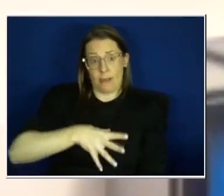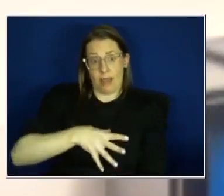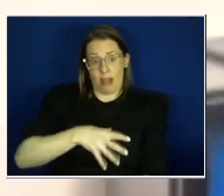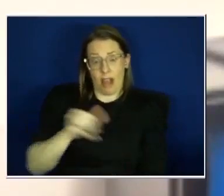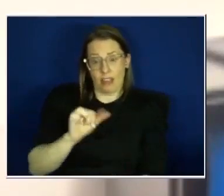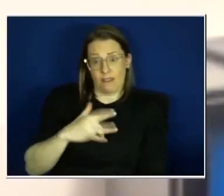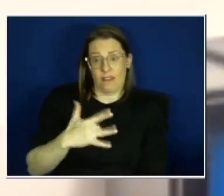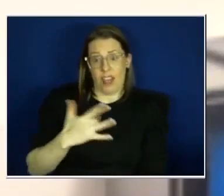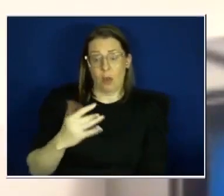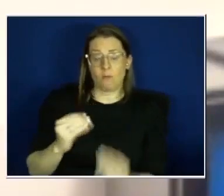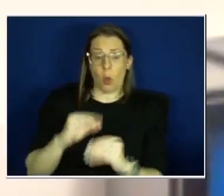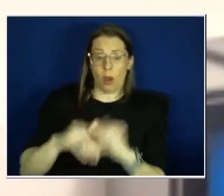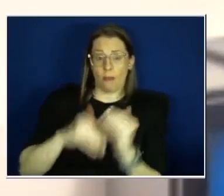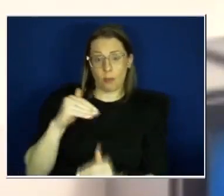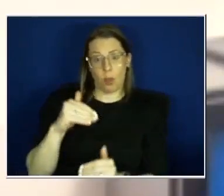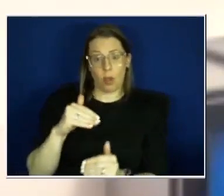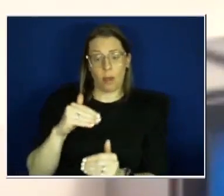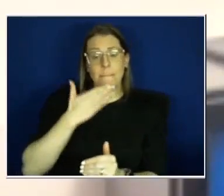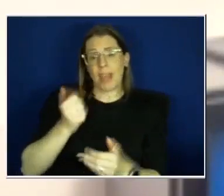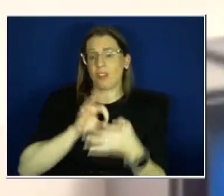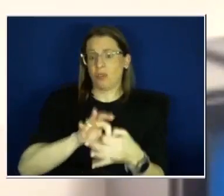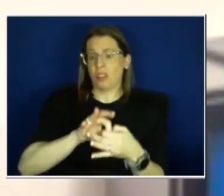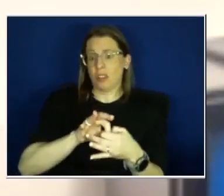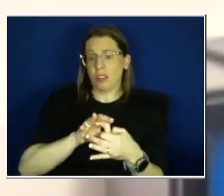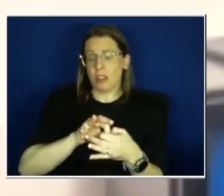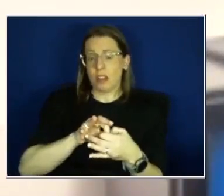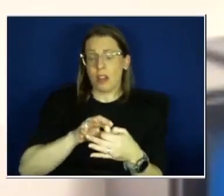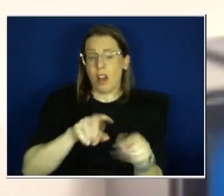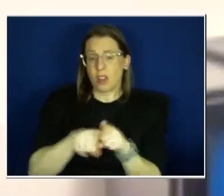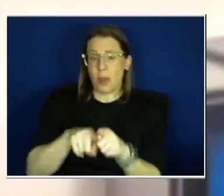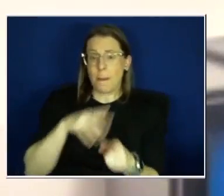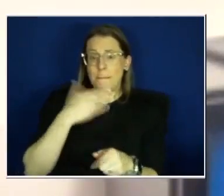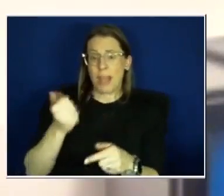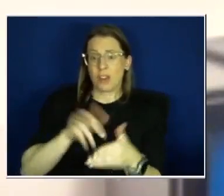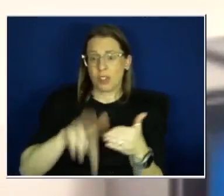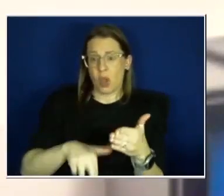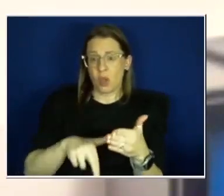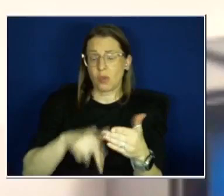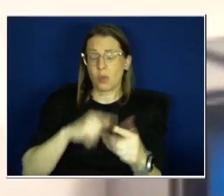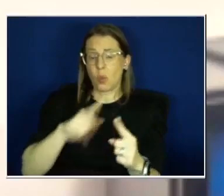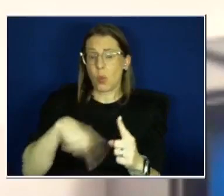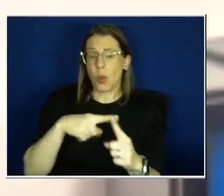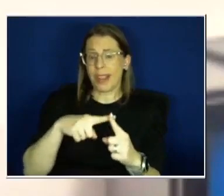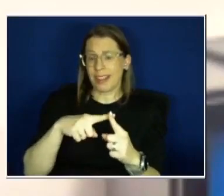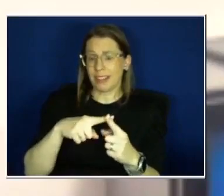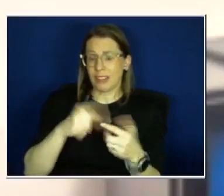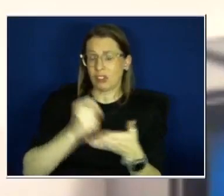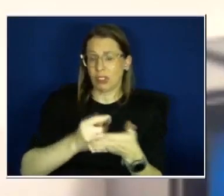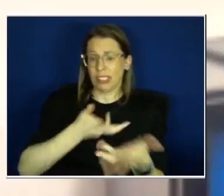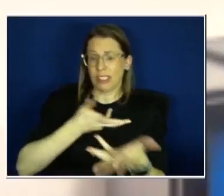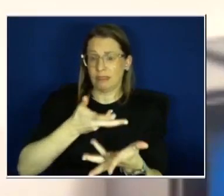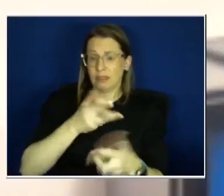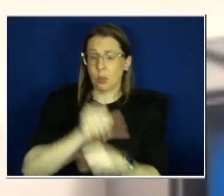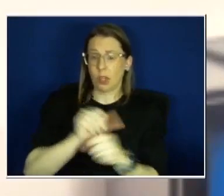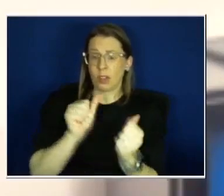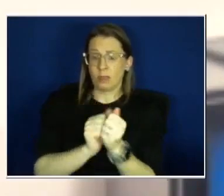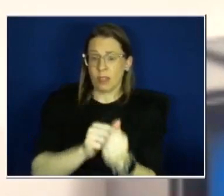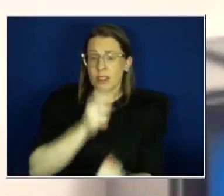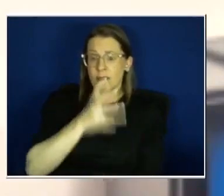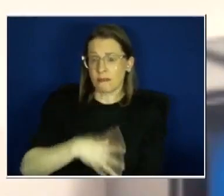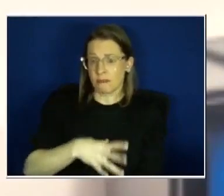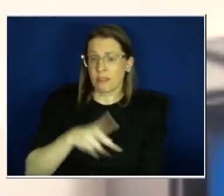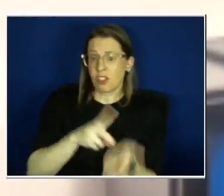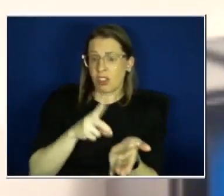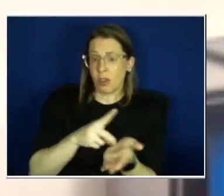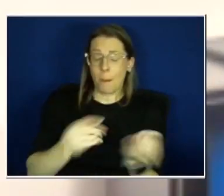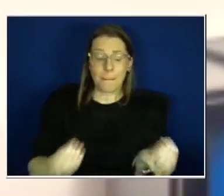more comfortable and have better relationships and then even better outcomes when they're treated by females. So that's been the biggest thing I've seen. There are more practitioners